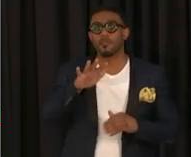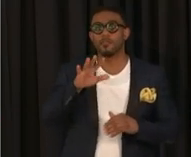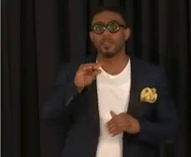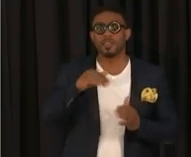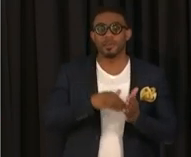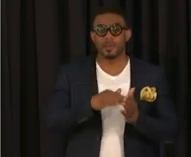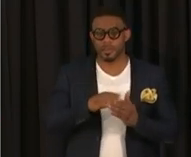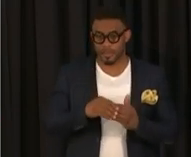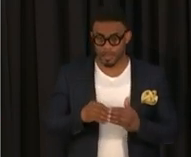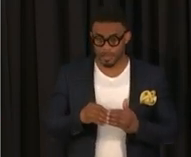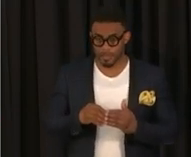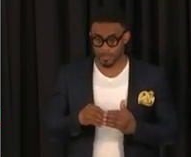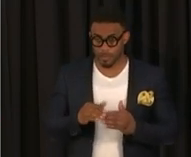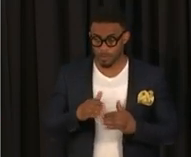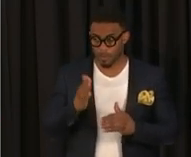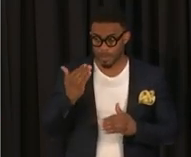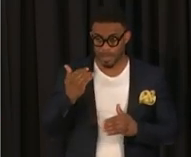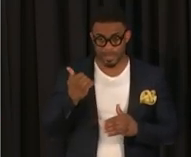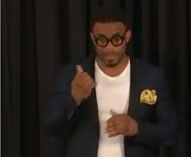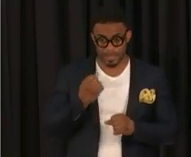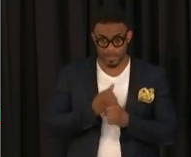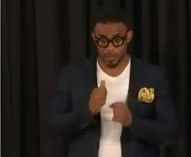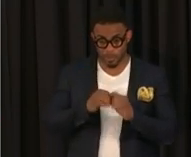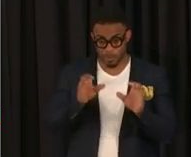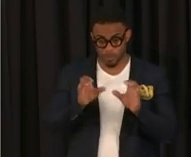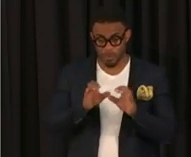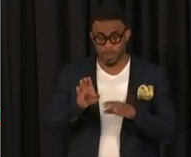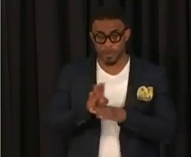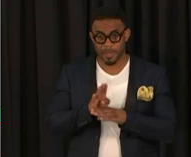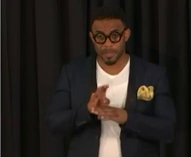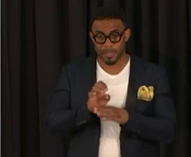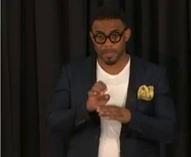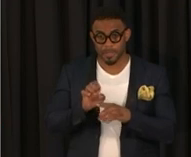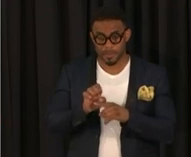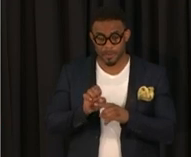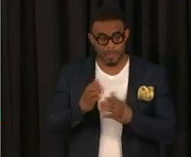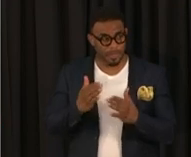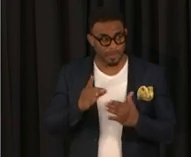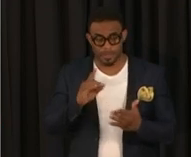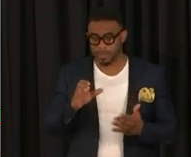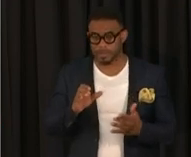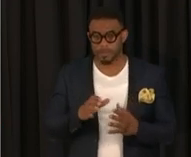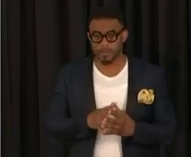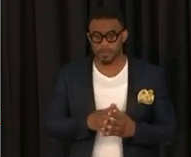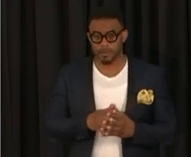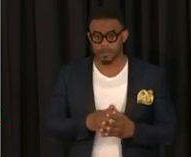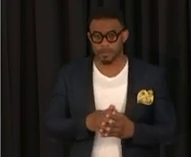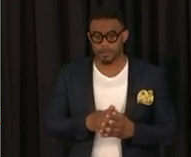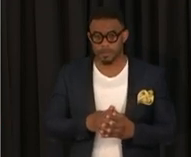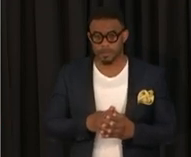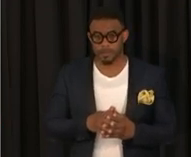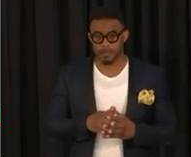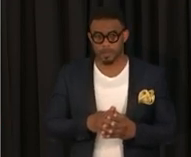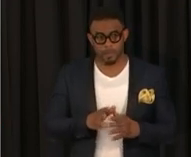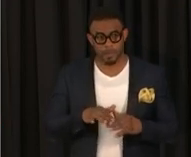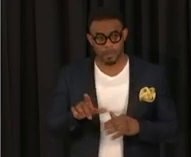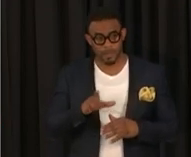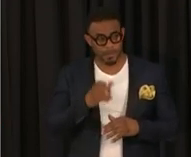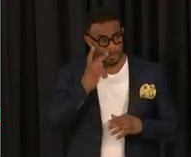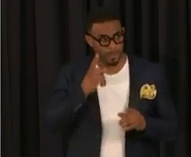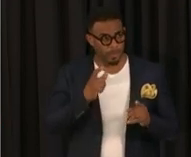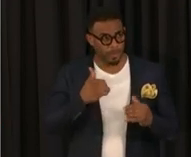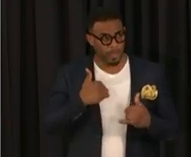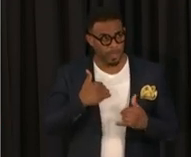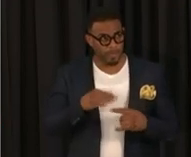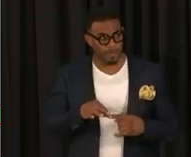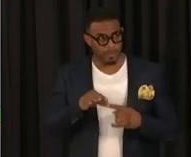over $50 million over the last decade with certified business enterprises here in the District of Columbia. On the bottom left, as you